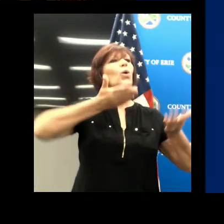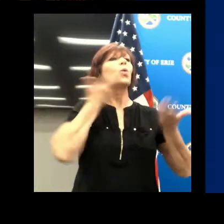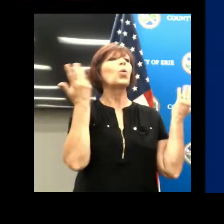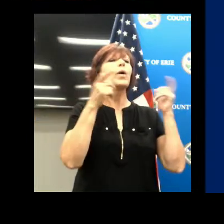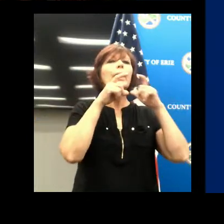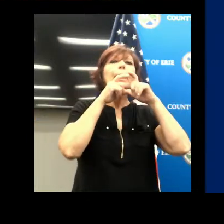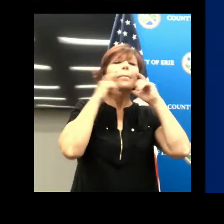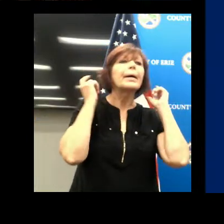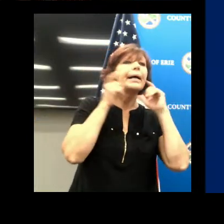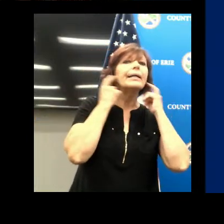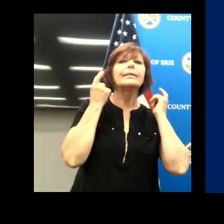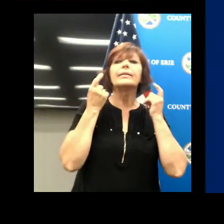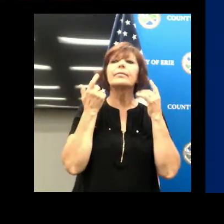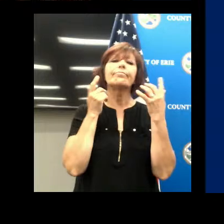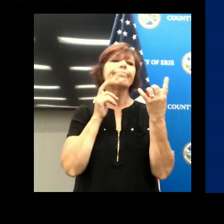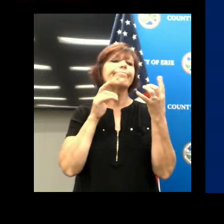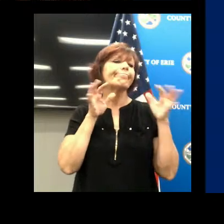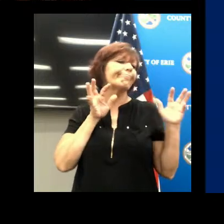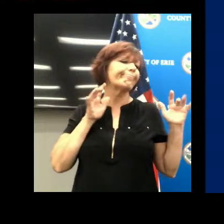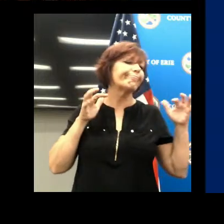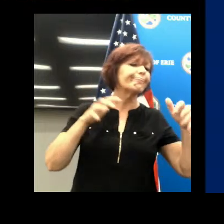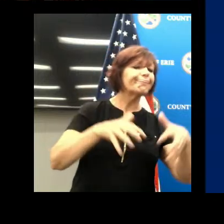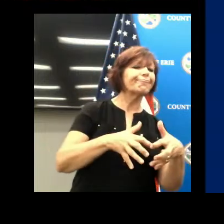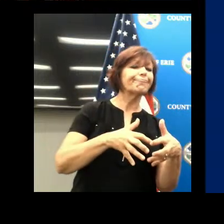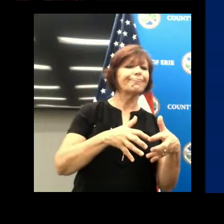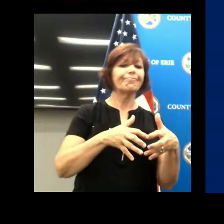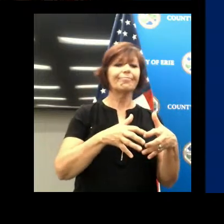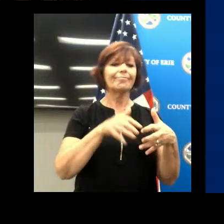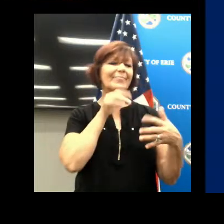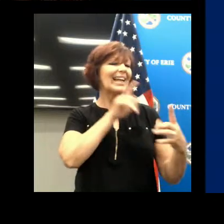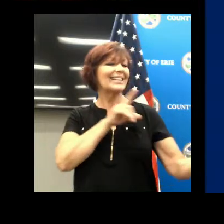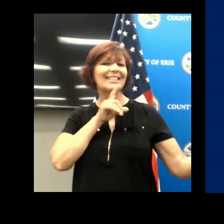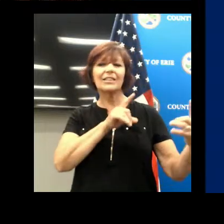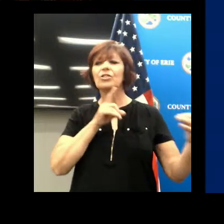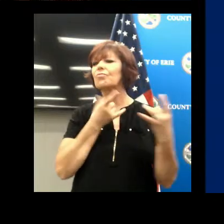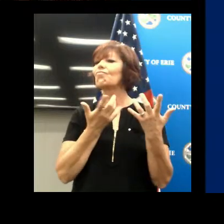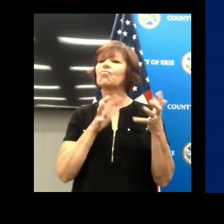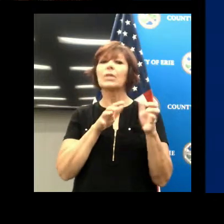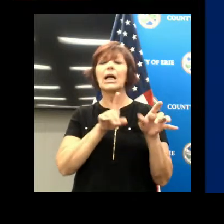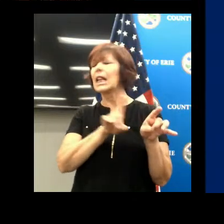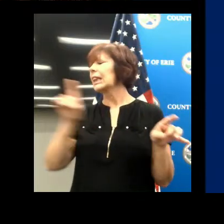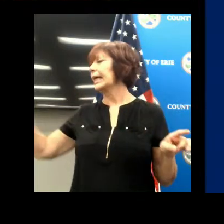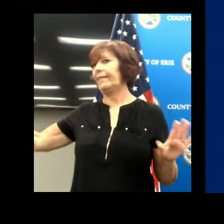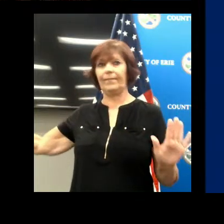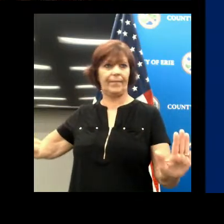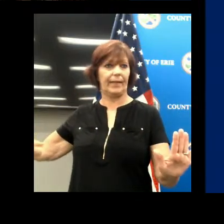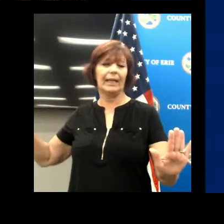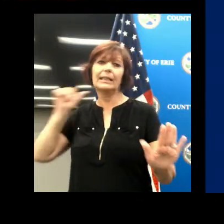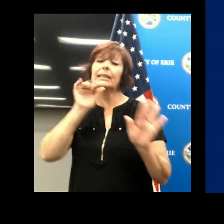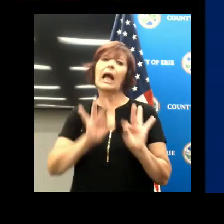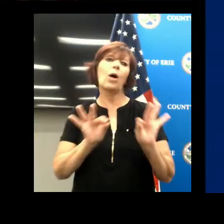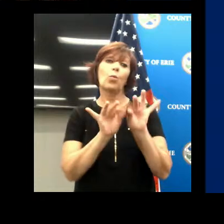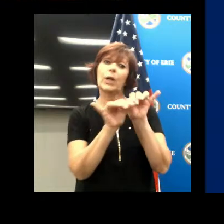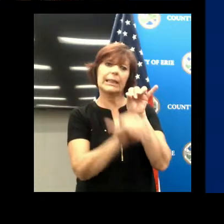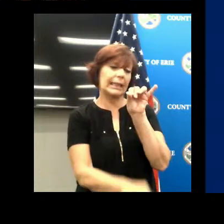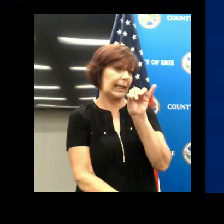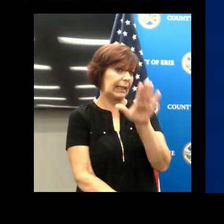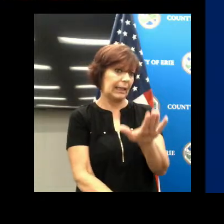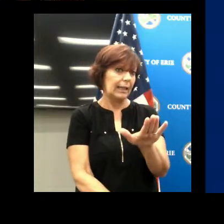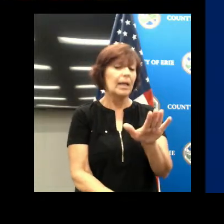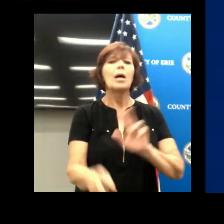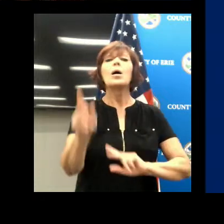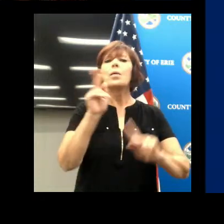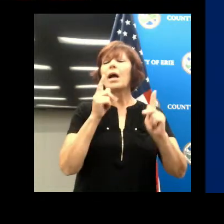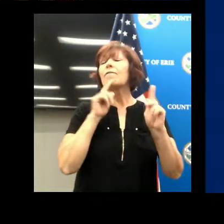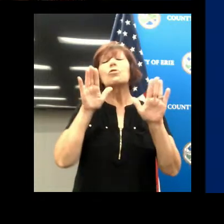masks, large gathering, not social distancing, just walk out and leave. It is not worth it. There's a lot of places that have